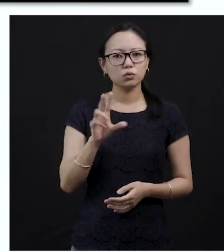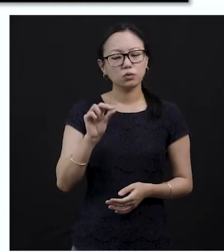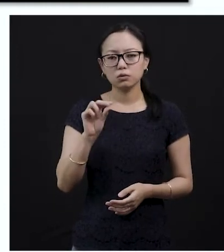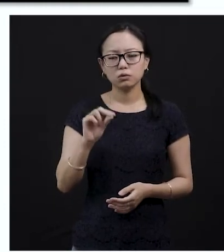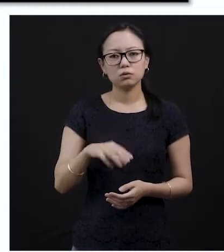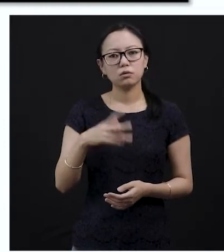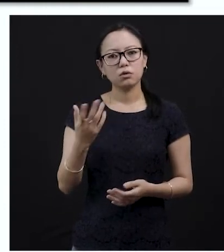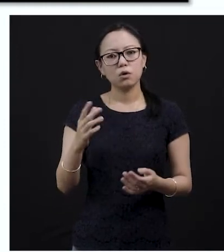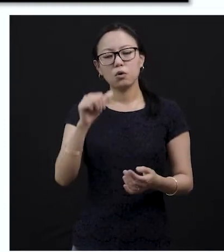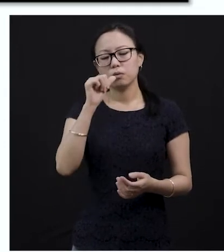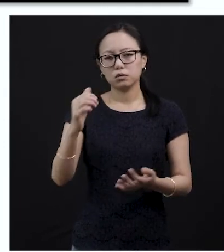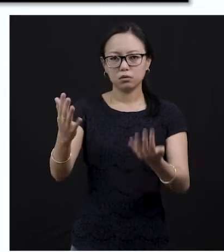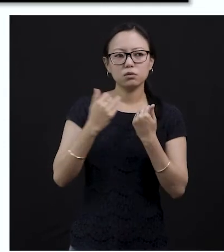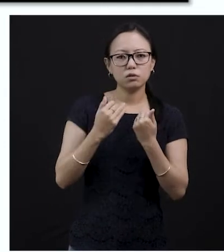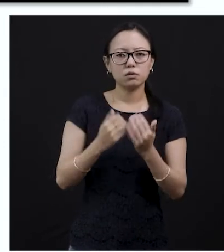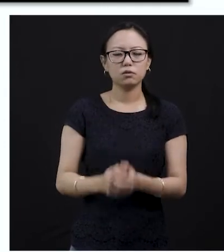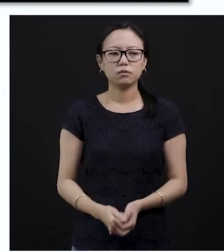So these are